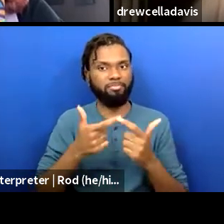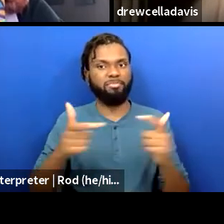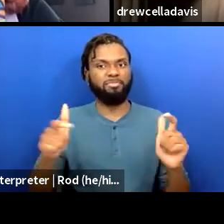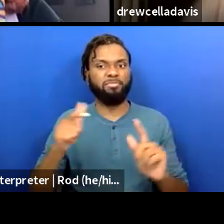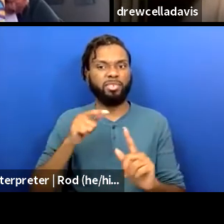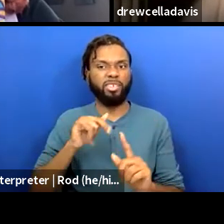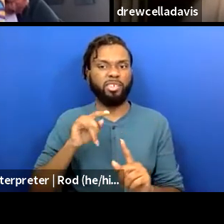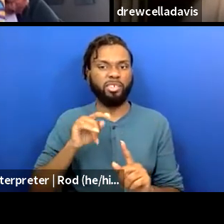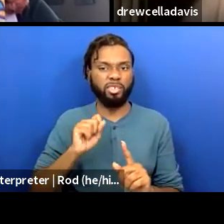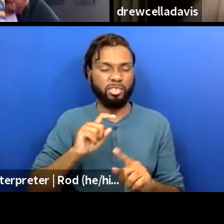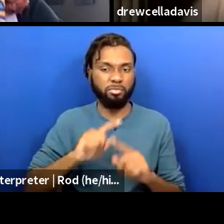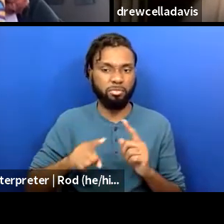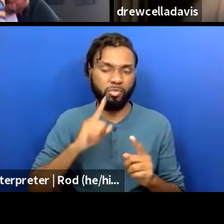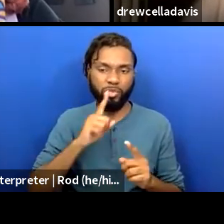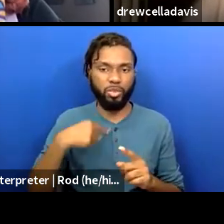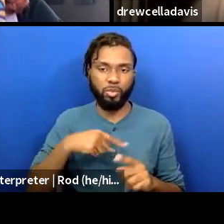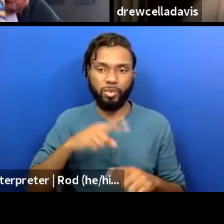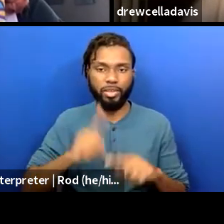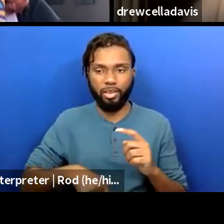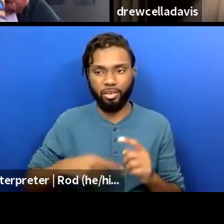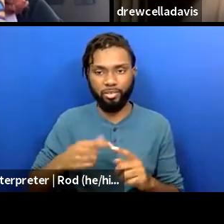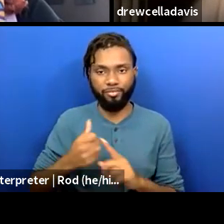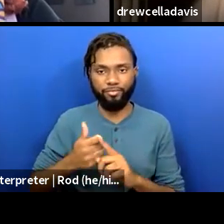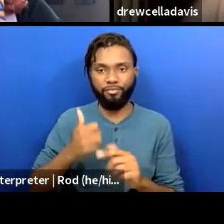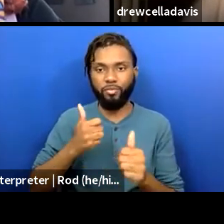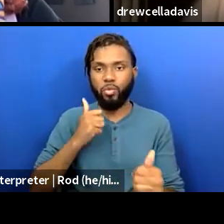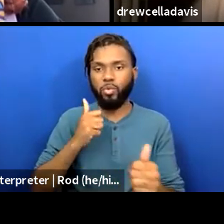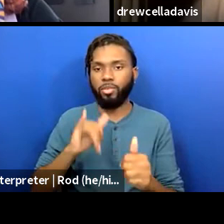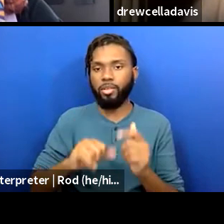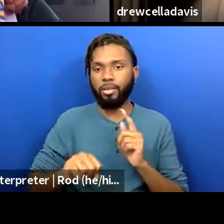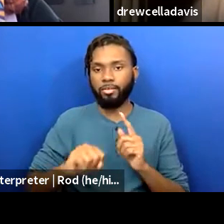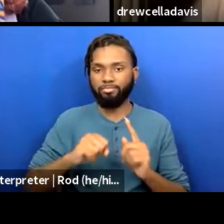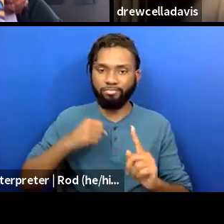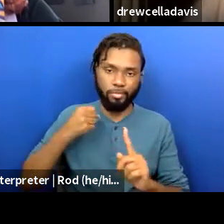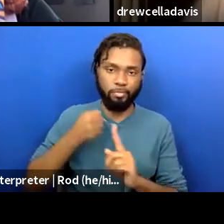I don't think we can avoid being impacted by it. And